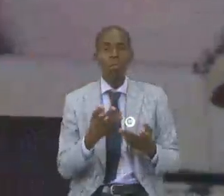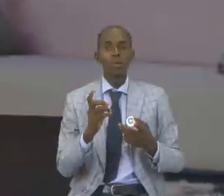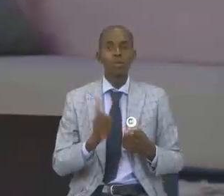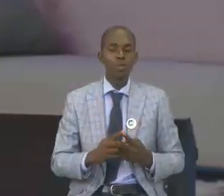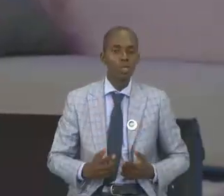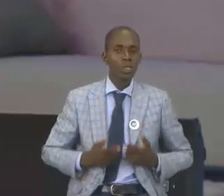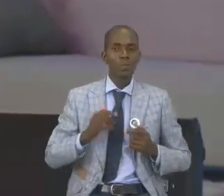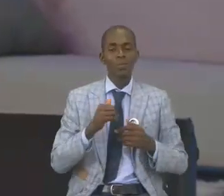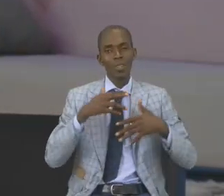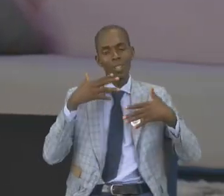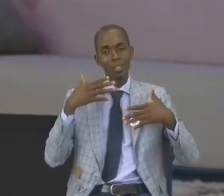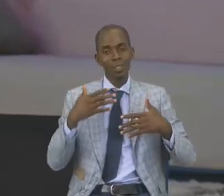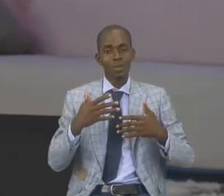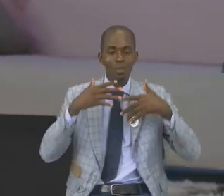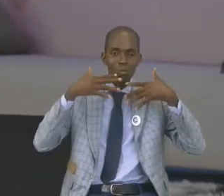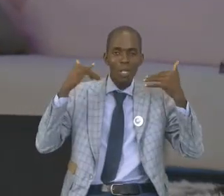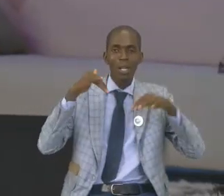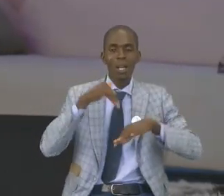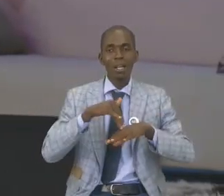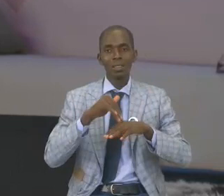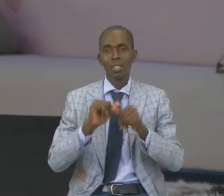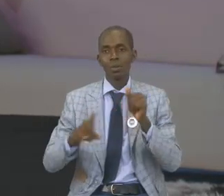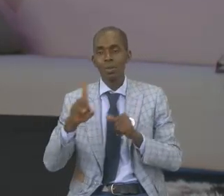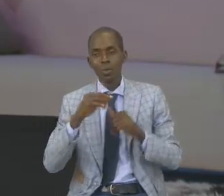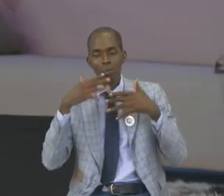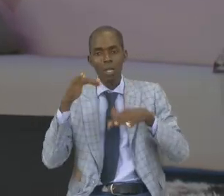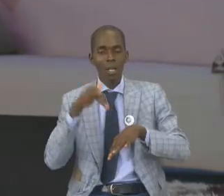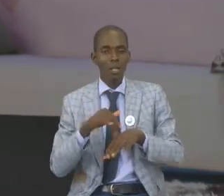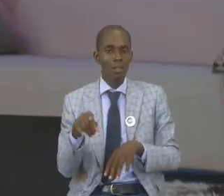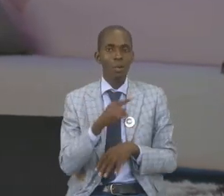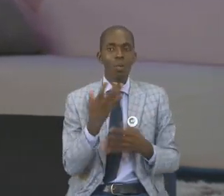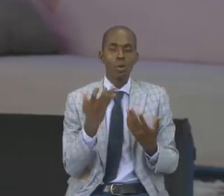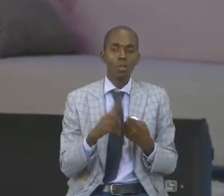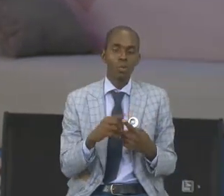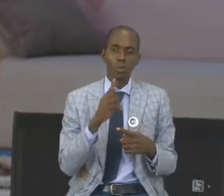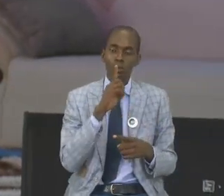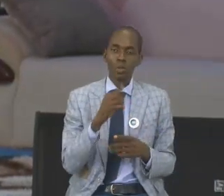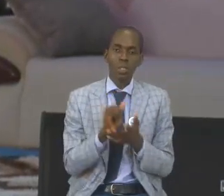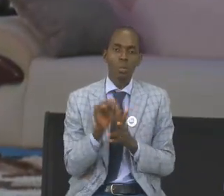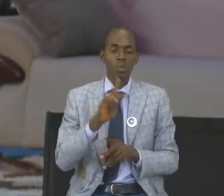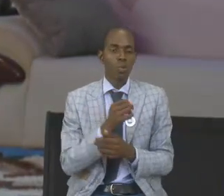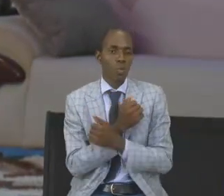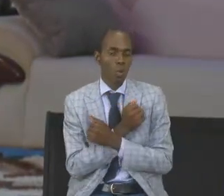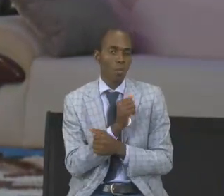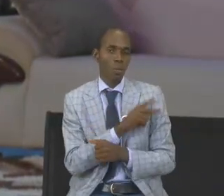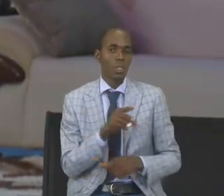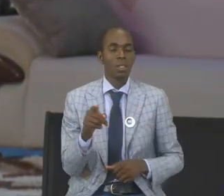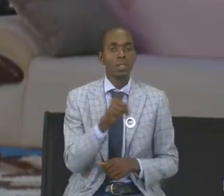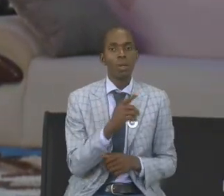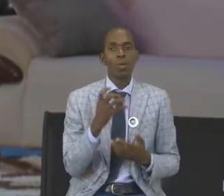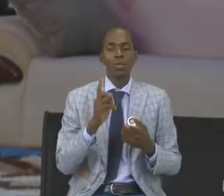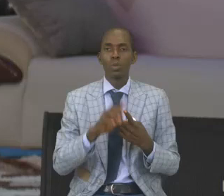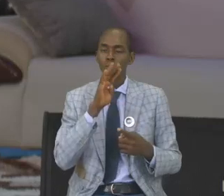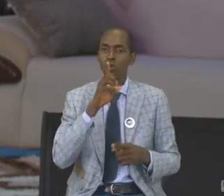people smile at them. They want to be sure that people love them, people appreciate them, and they want to be sure that people are